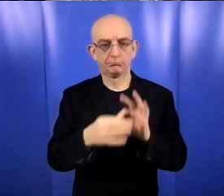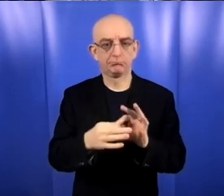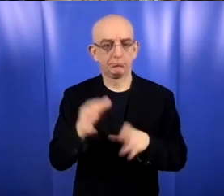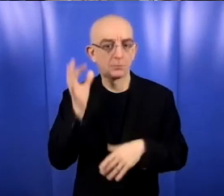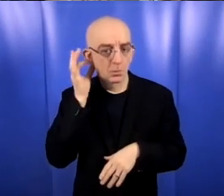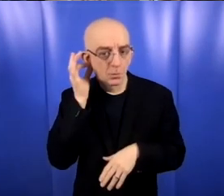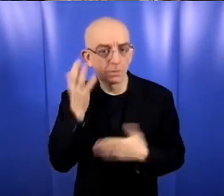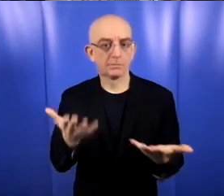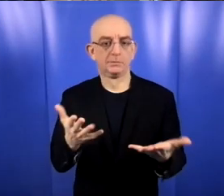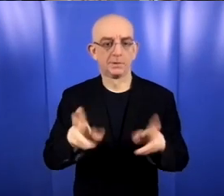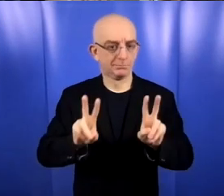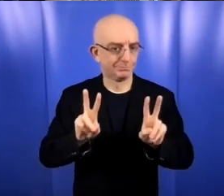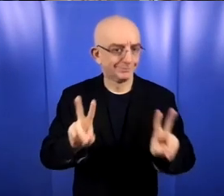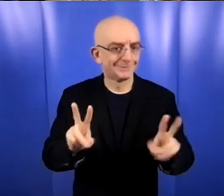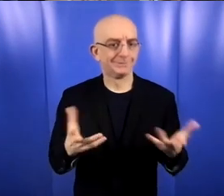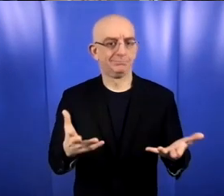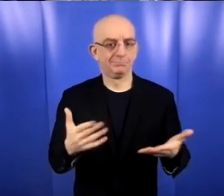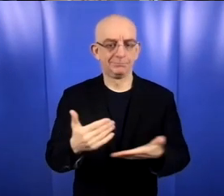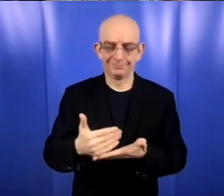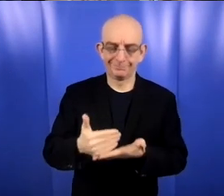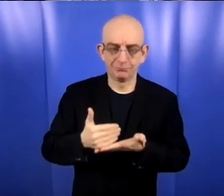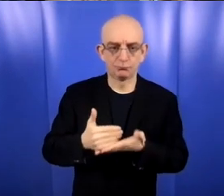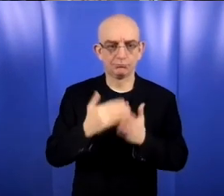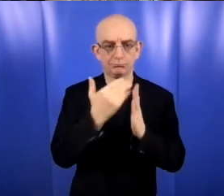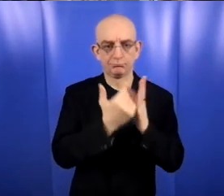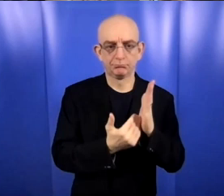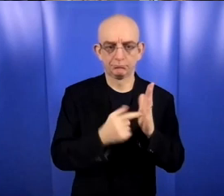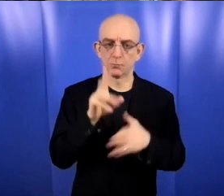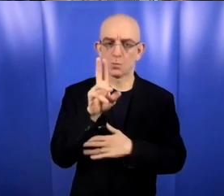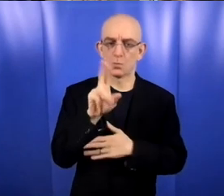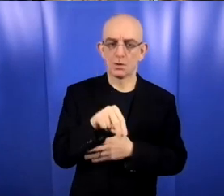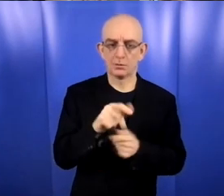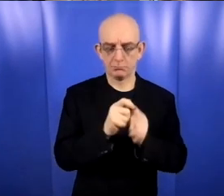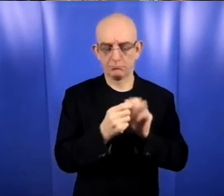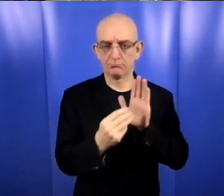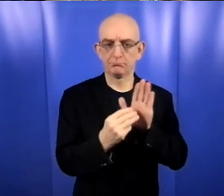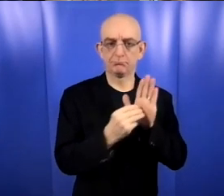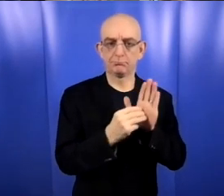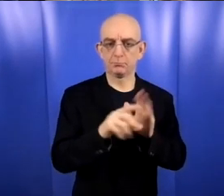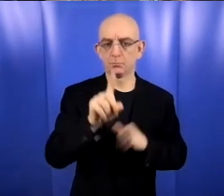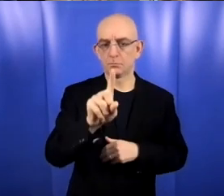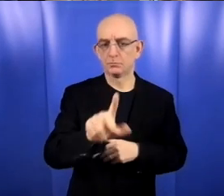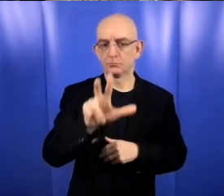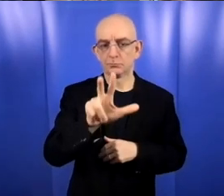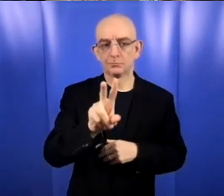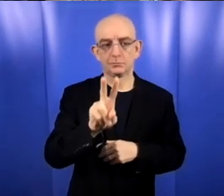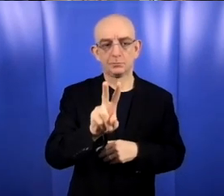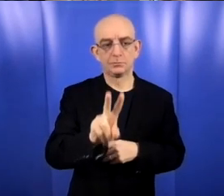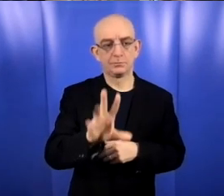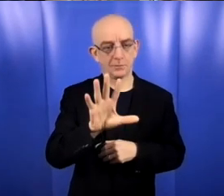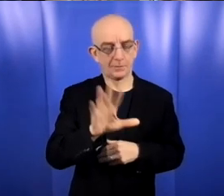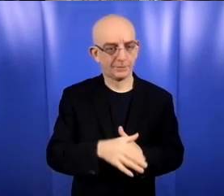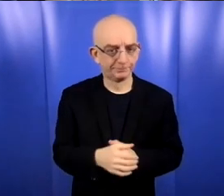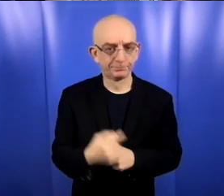much UNHCR involves women refugees in making